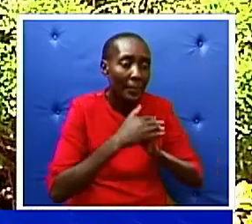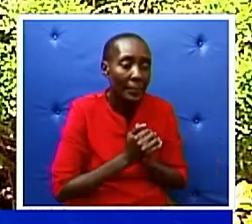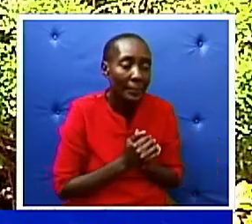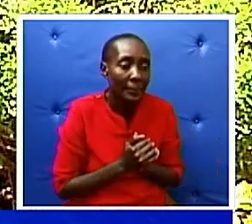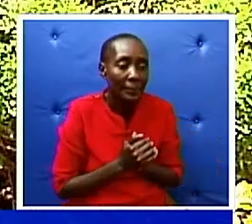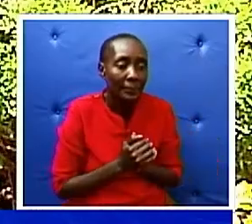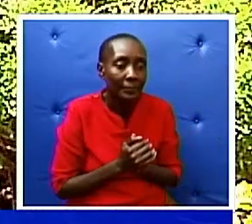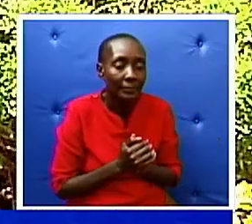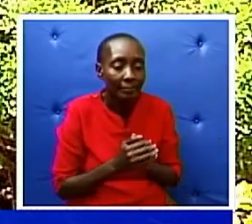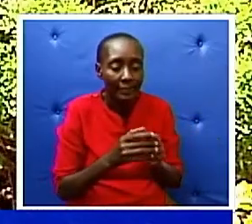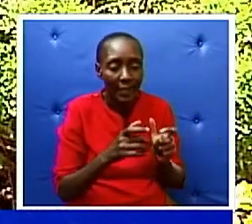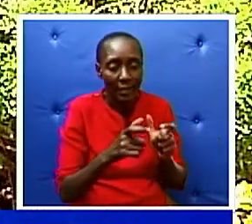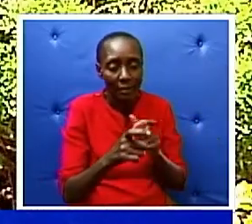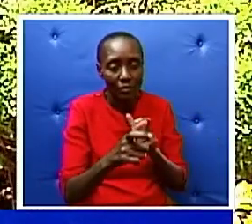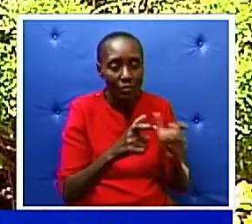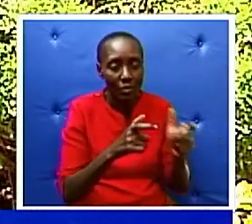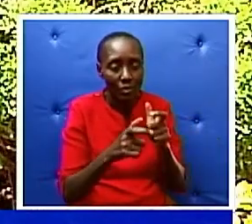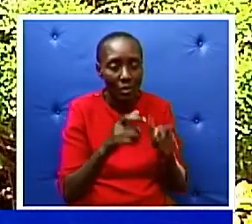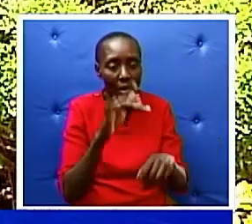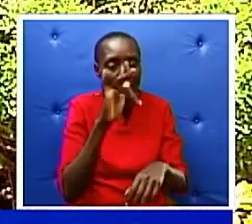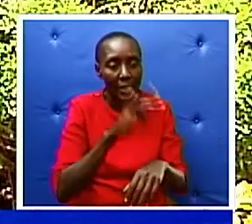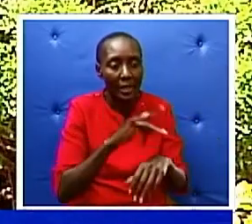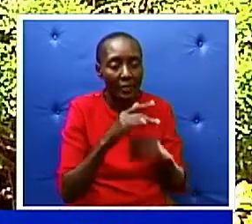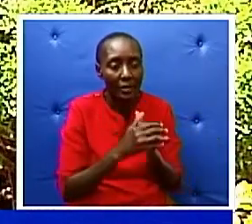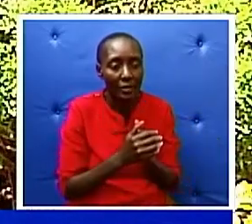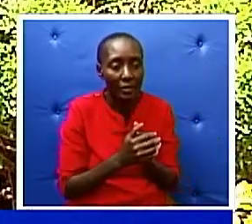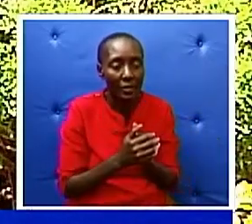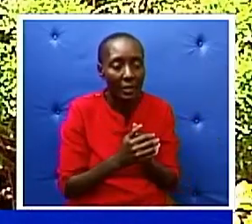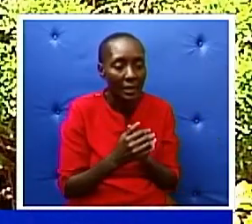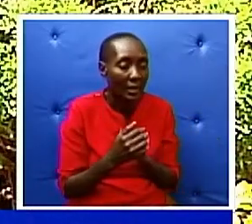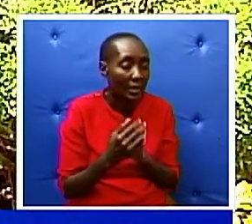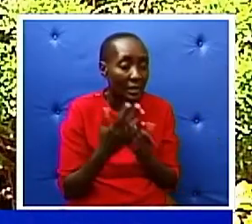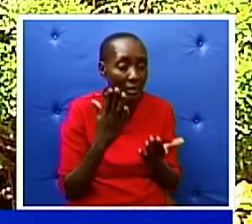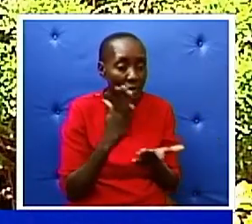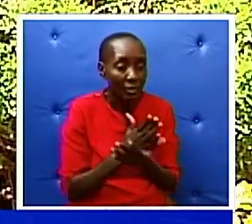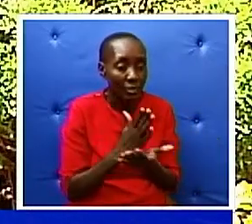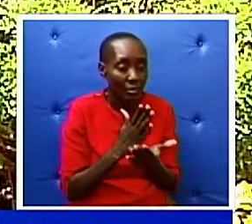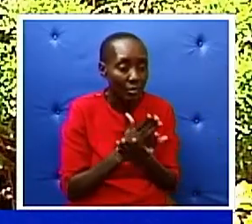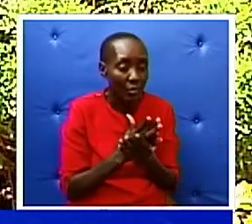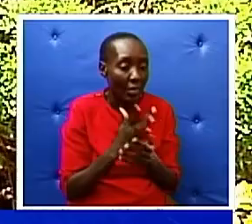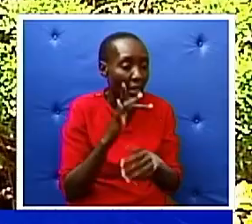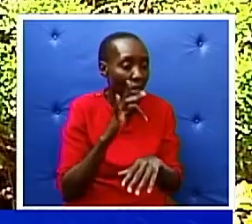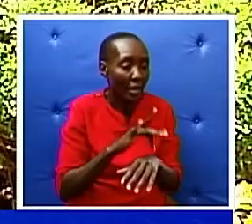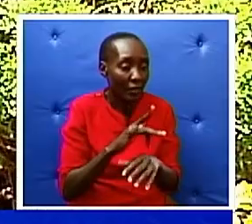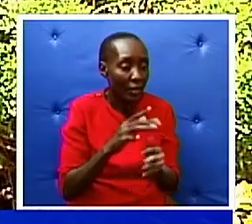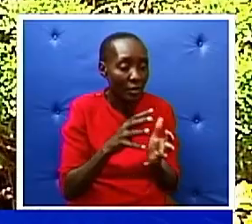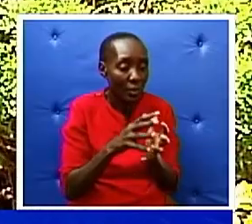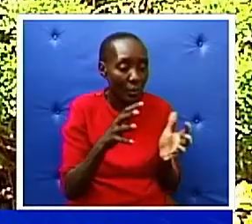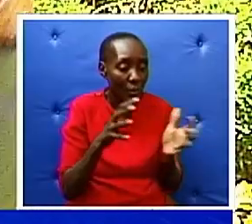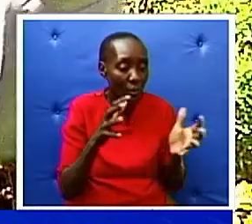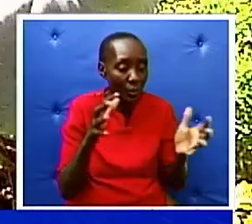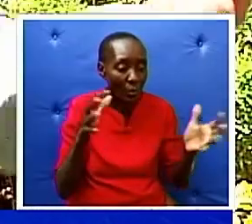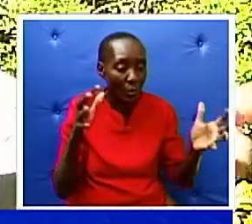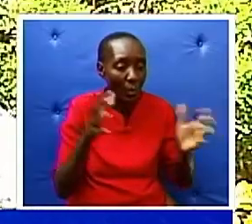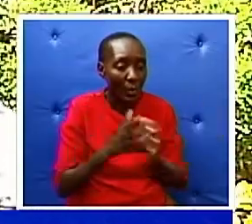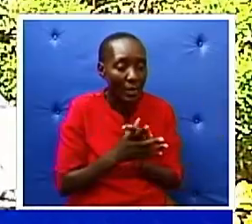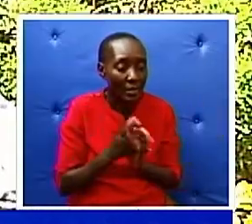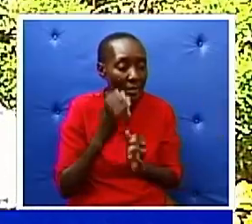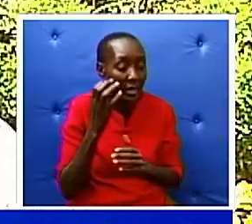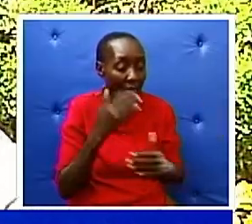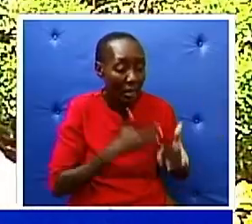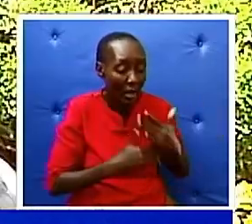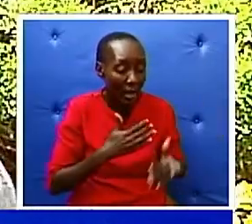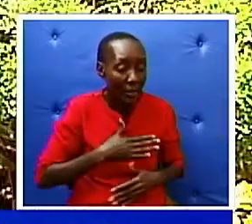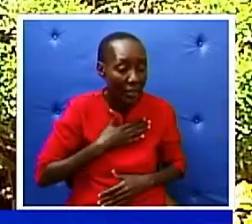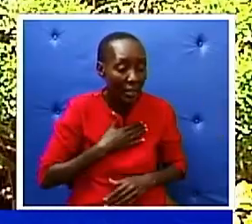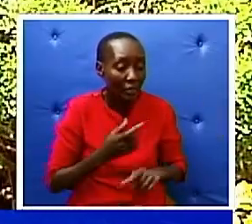actually contain the numbers. Okay. Because when you look at it, the numbers are actually devastating because our neighbors from